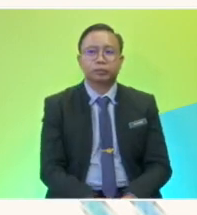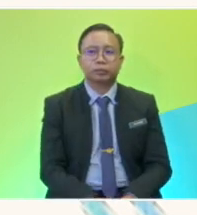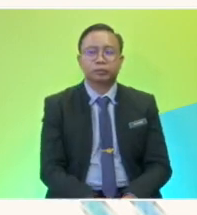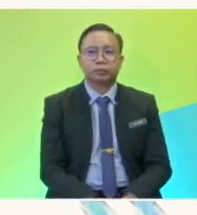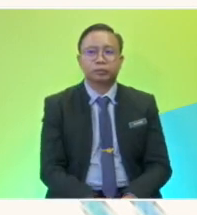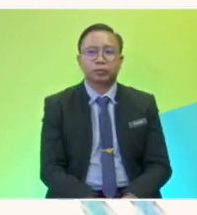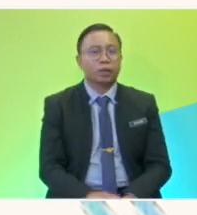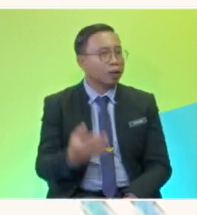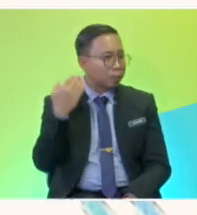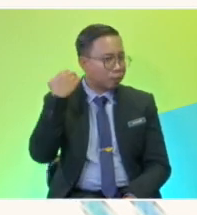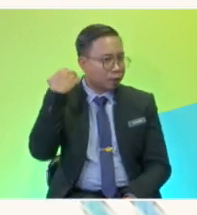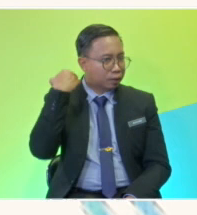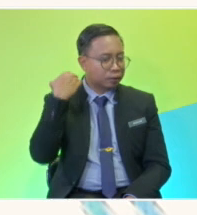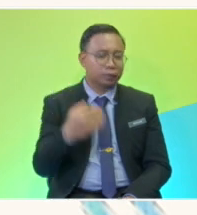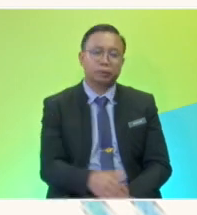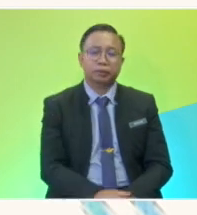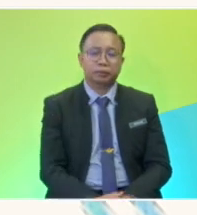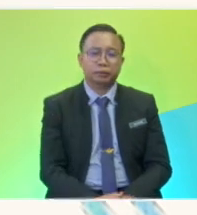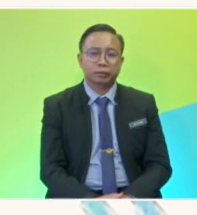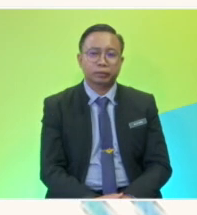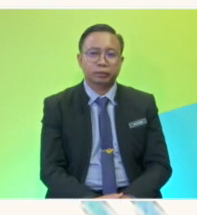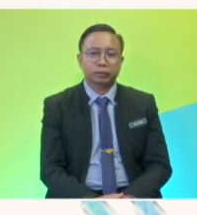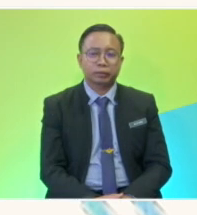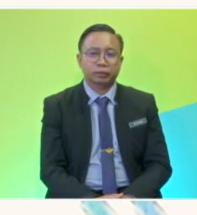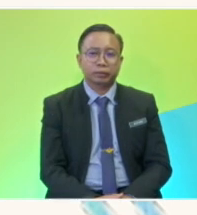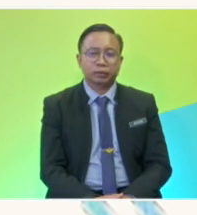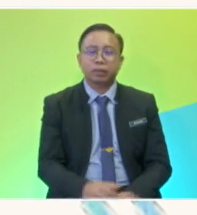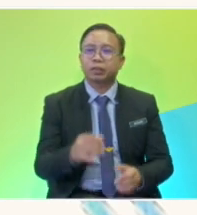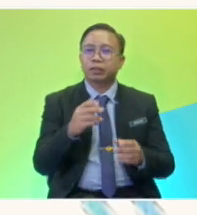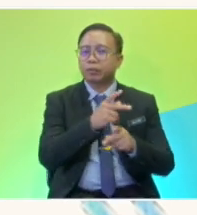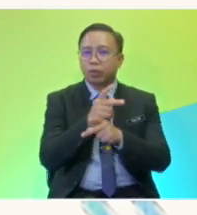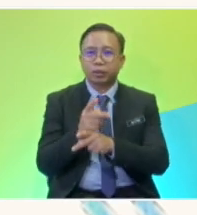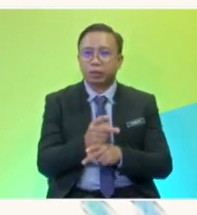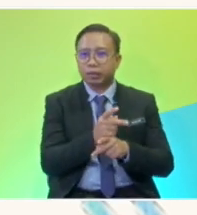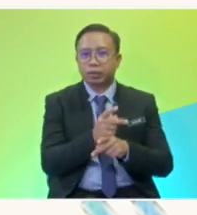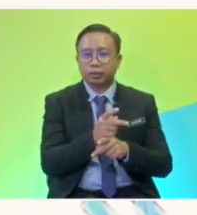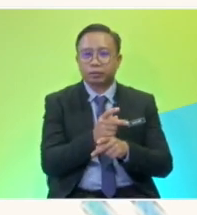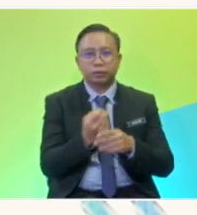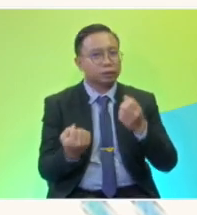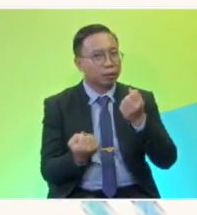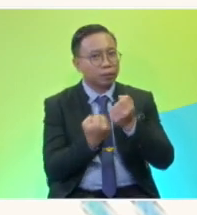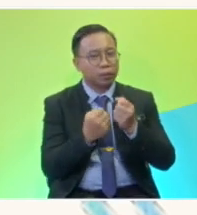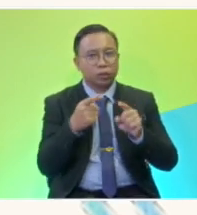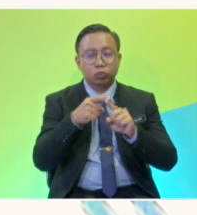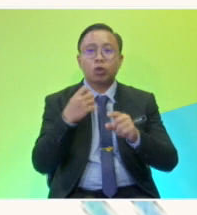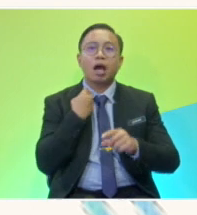bent, right? Yeah, exactly. Our backbone, it protects, provides support to our body. That's